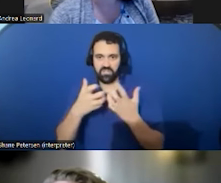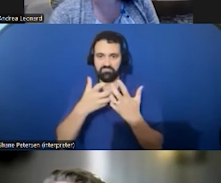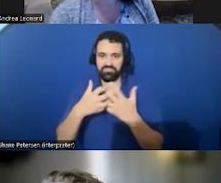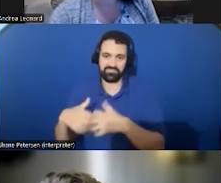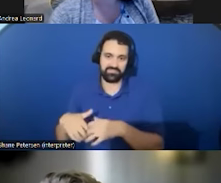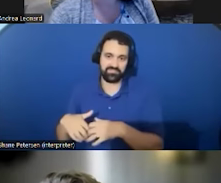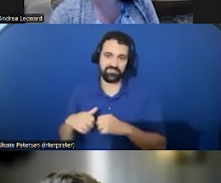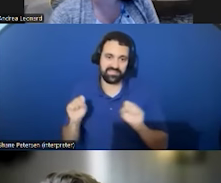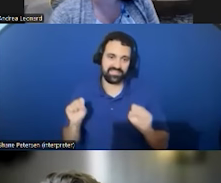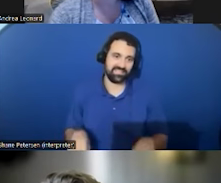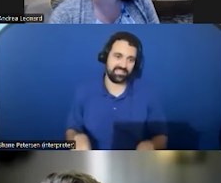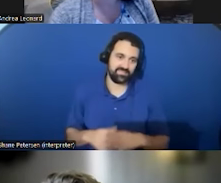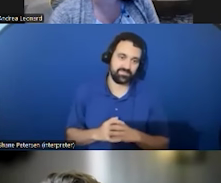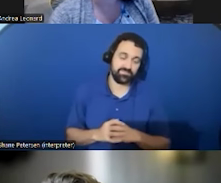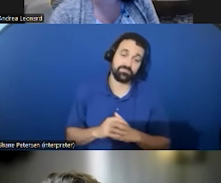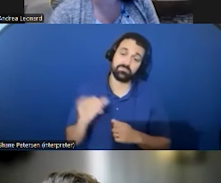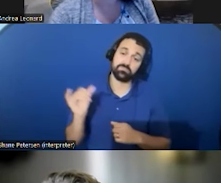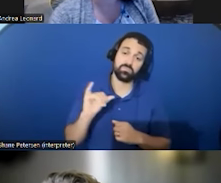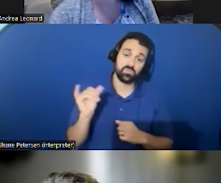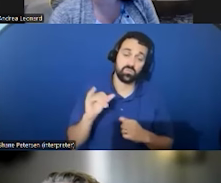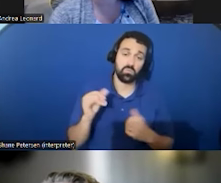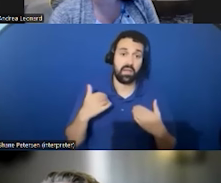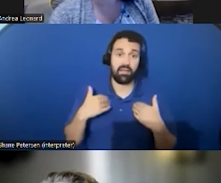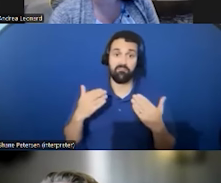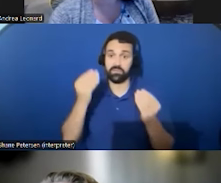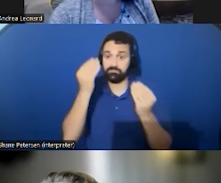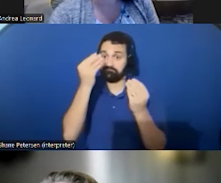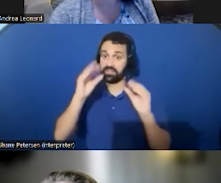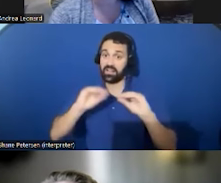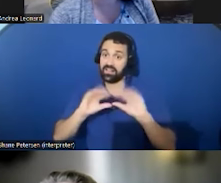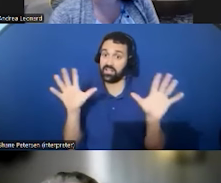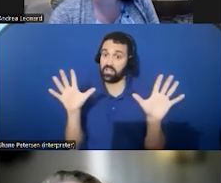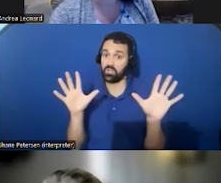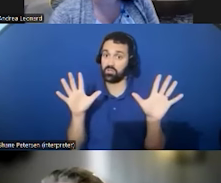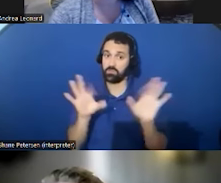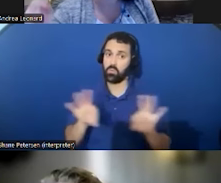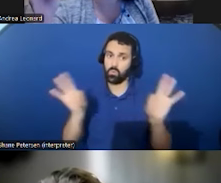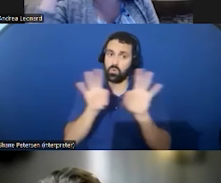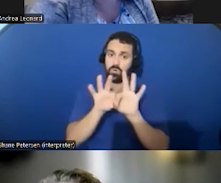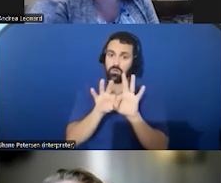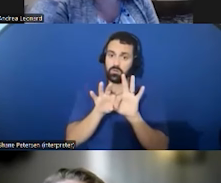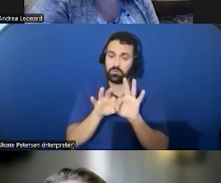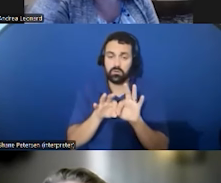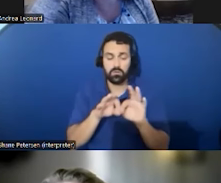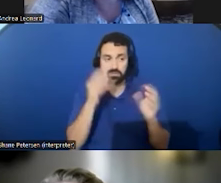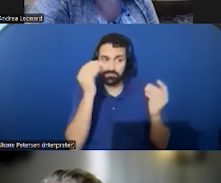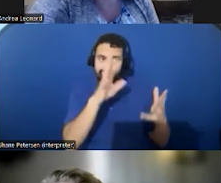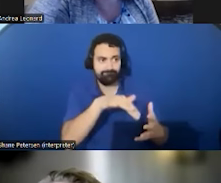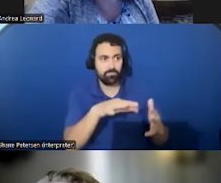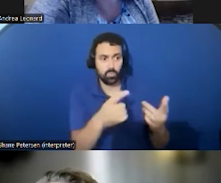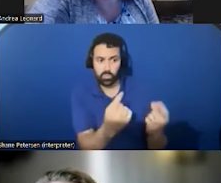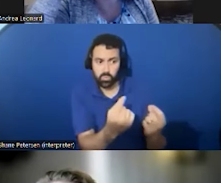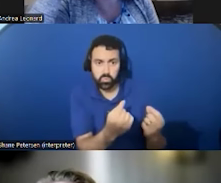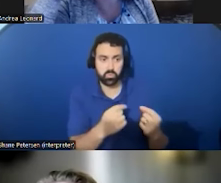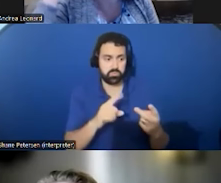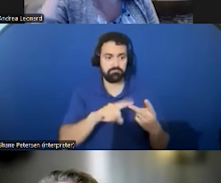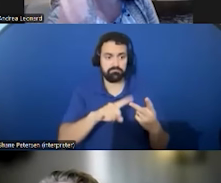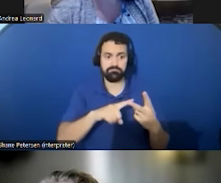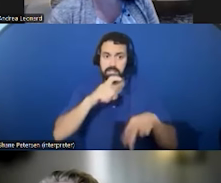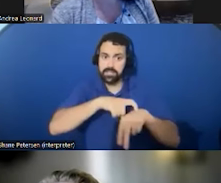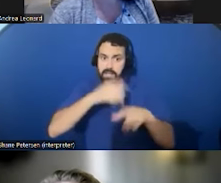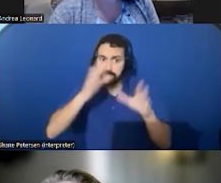Ensure you also have very clear instructions. Make sure your students know what they're supposed to do, how long they're going to have to complete